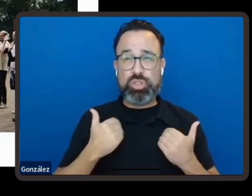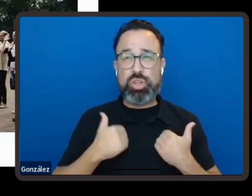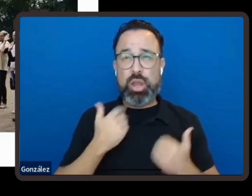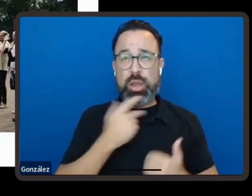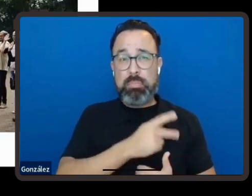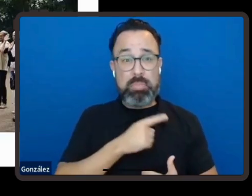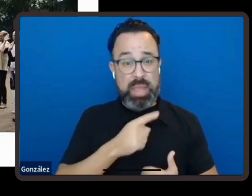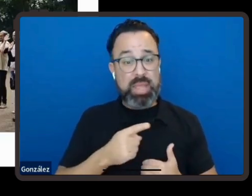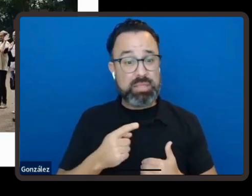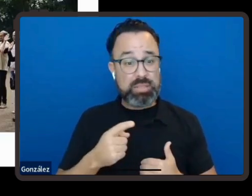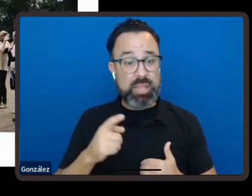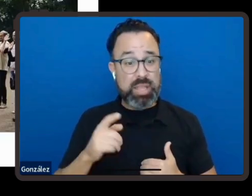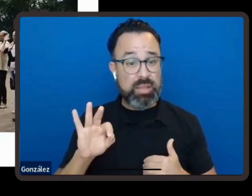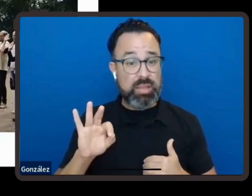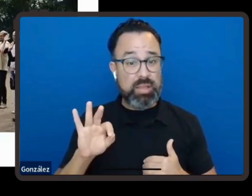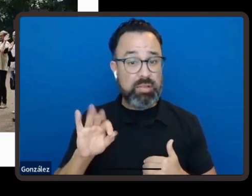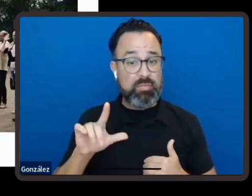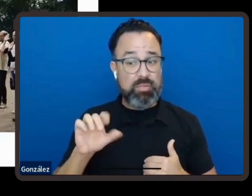well. So